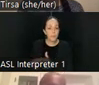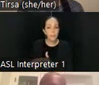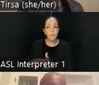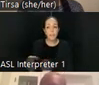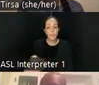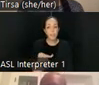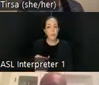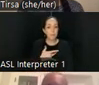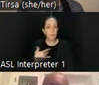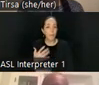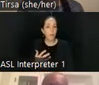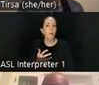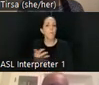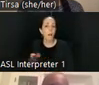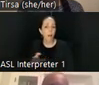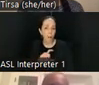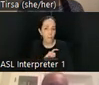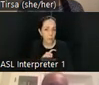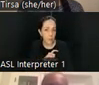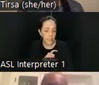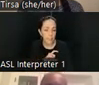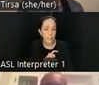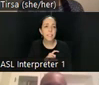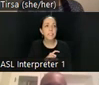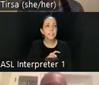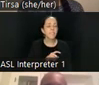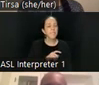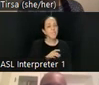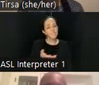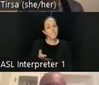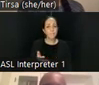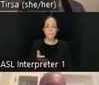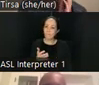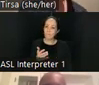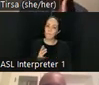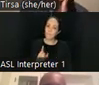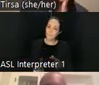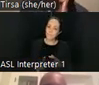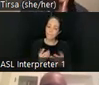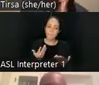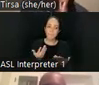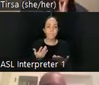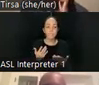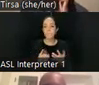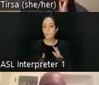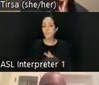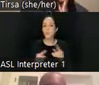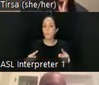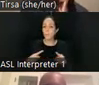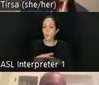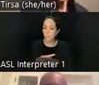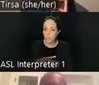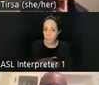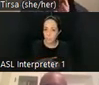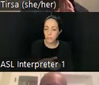geographically representative, things like that, you run into a problem. And I don't know if this is actually a problem they run into in practice, but